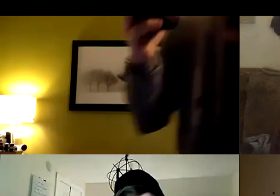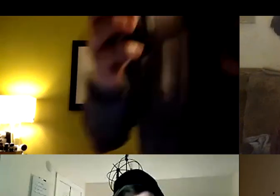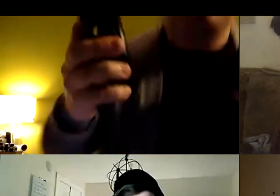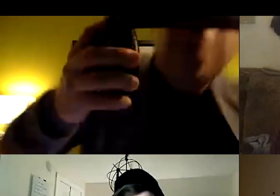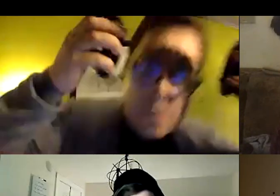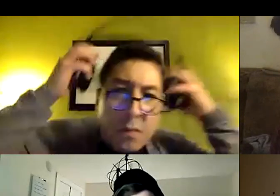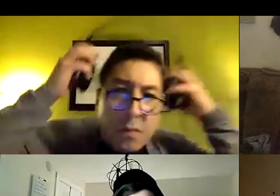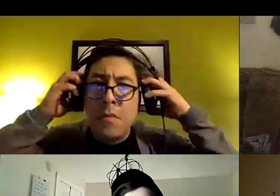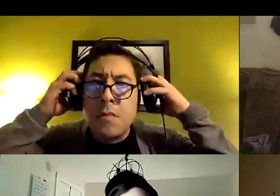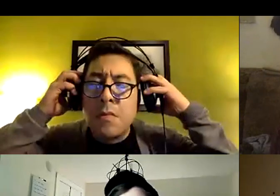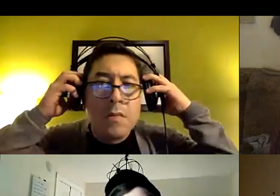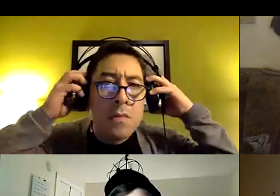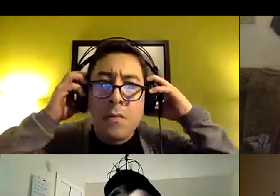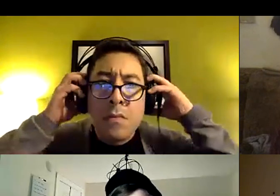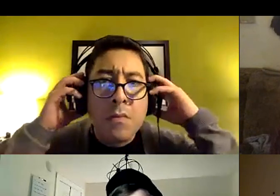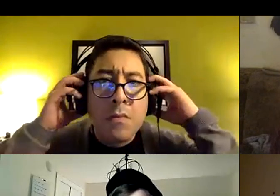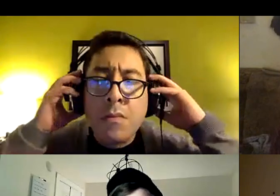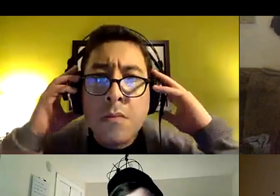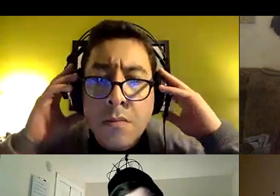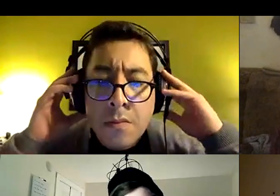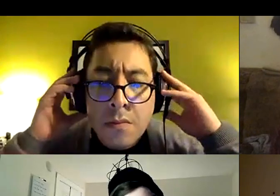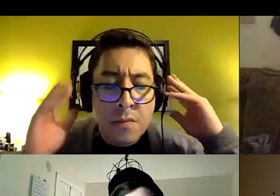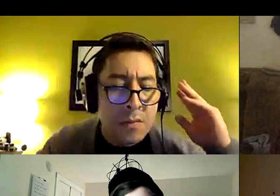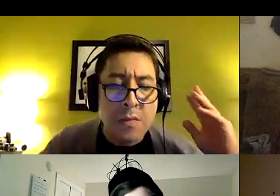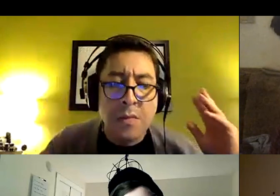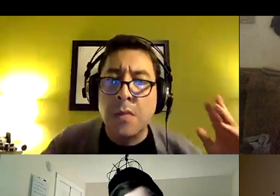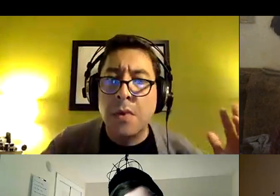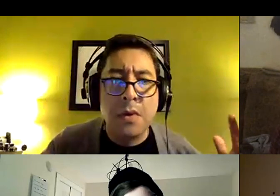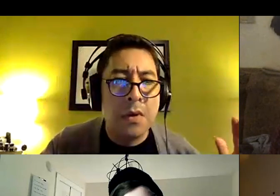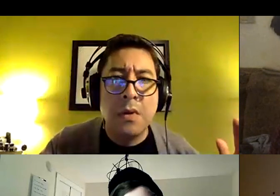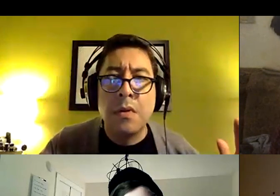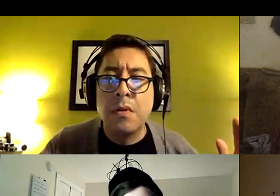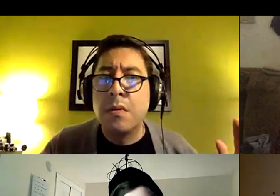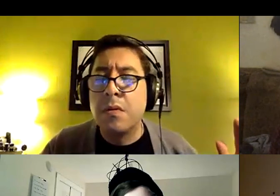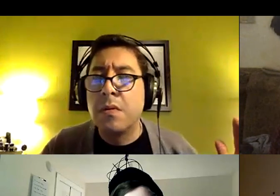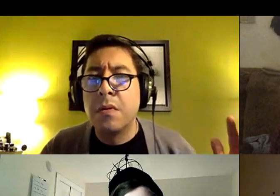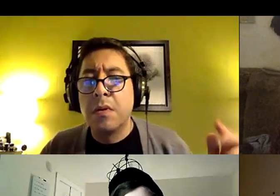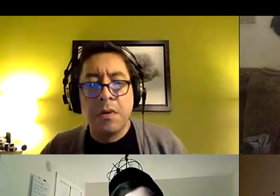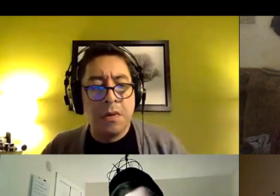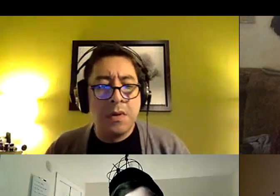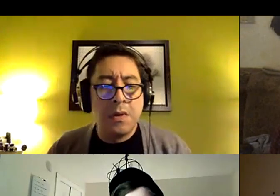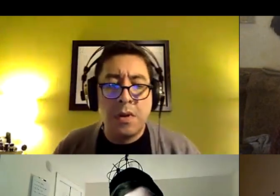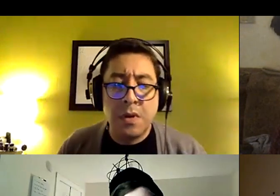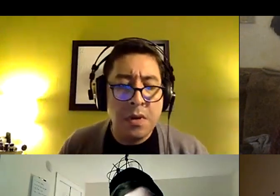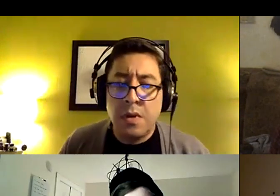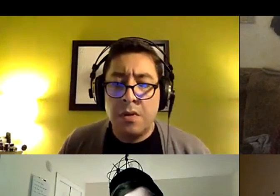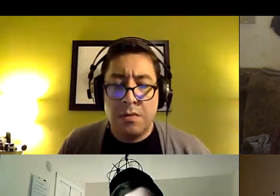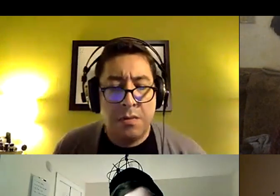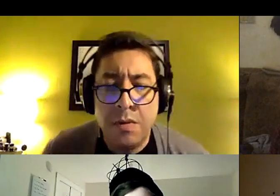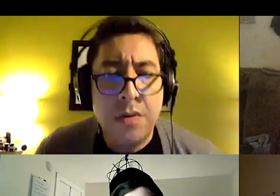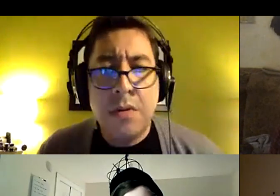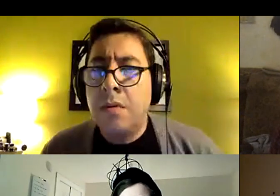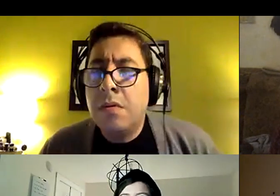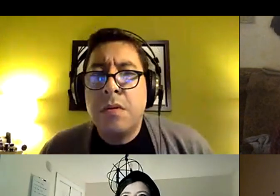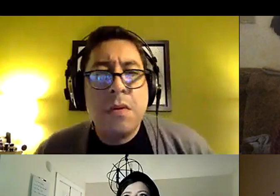and the water's choppy. When we're making real art. You're getting a shot at making real art because of what 12th Night paid